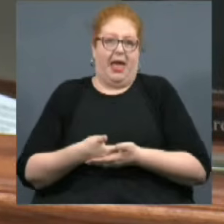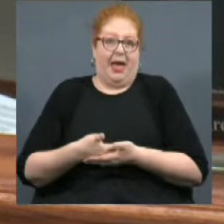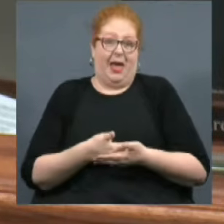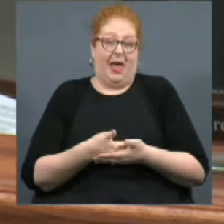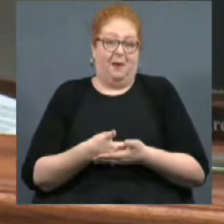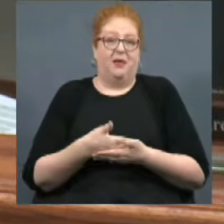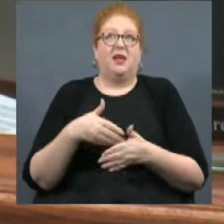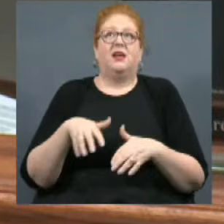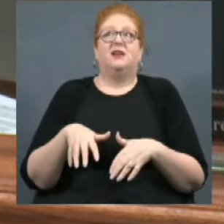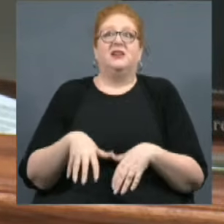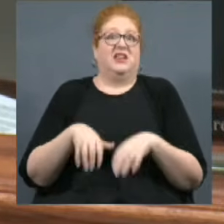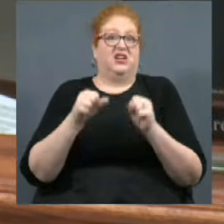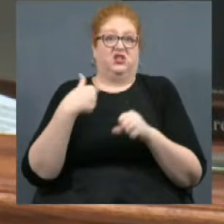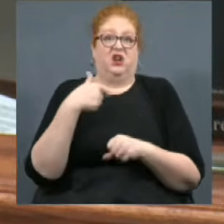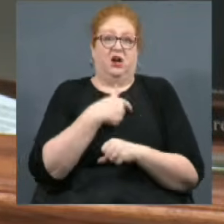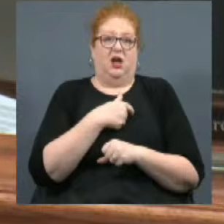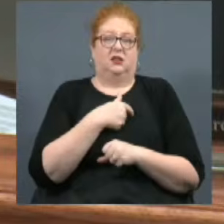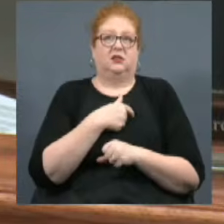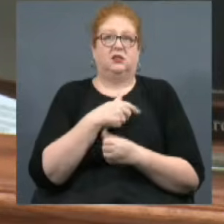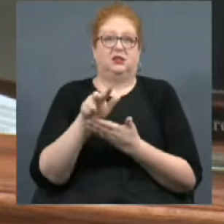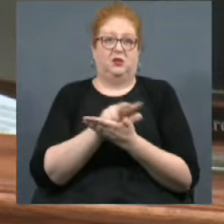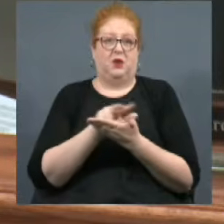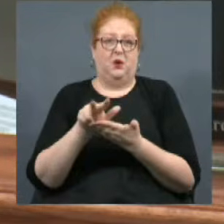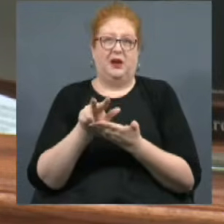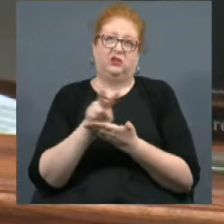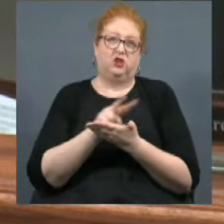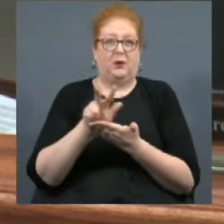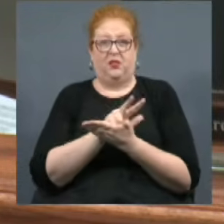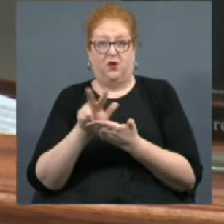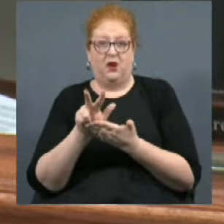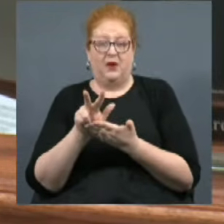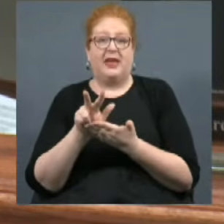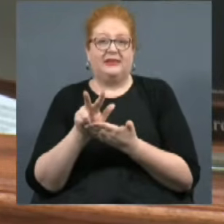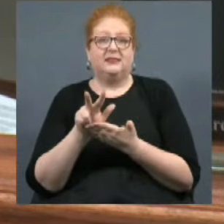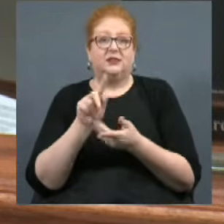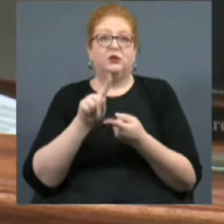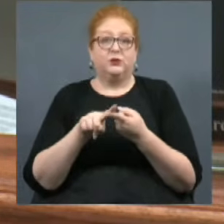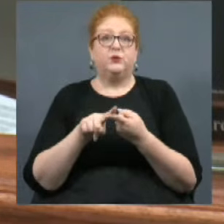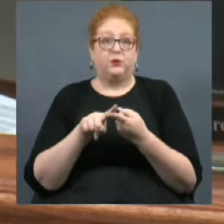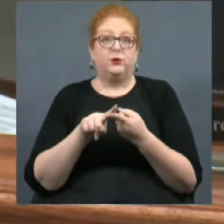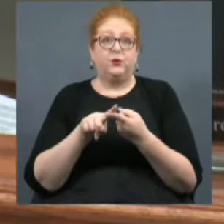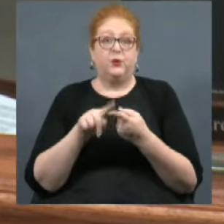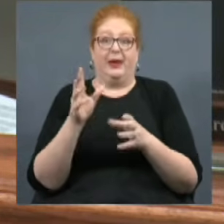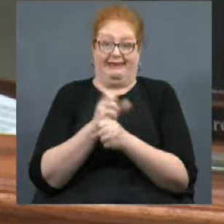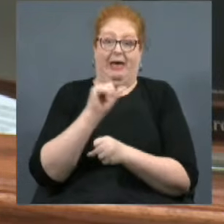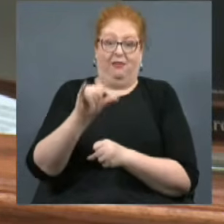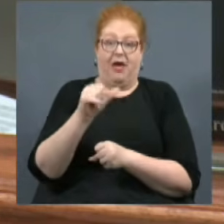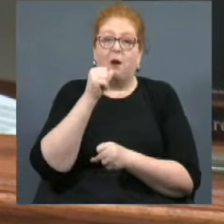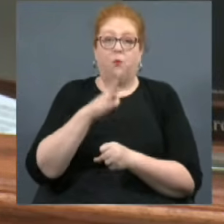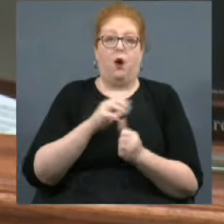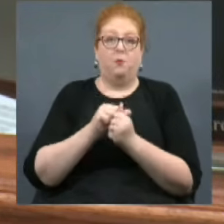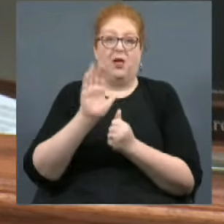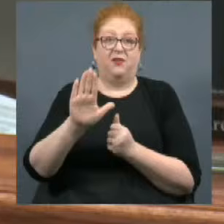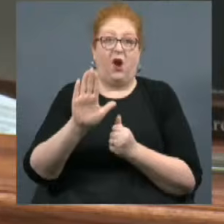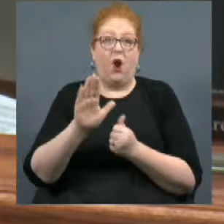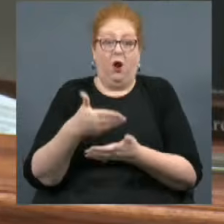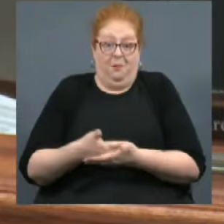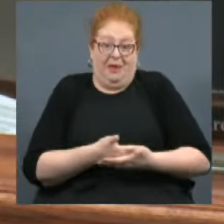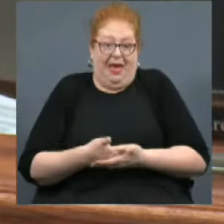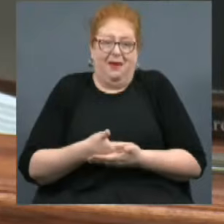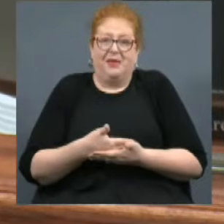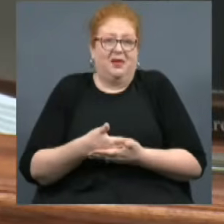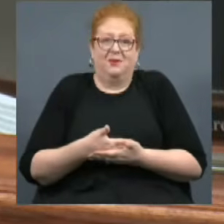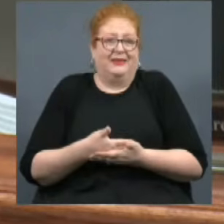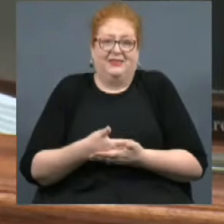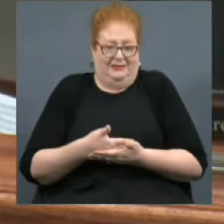weeks to get a 3-month-old baby off of that medium. And so I would like to see the design of this and